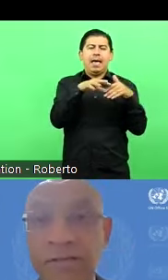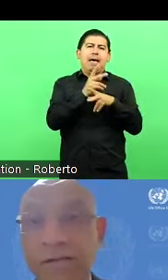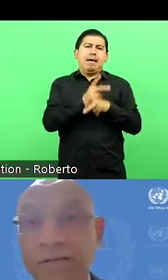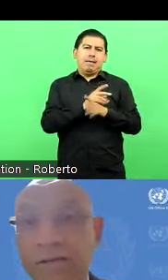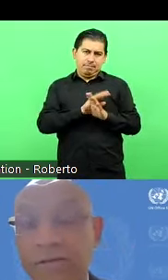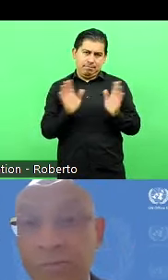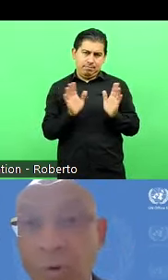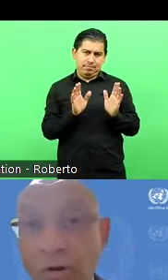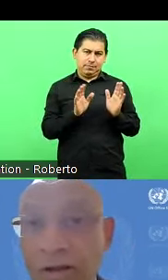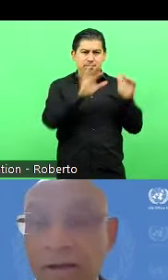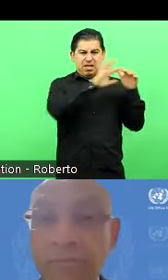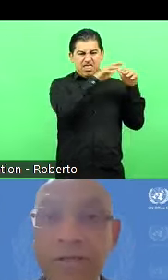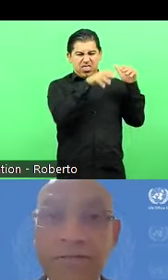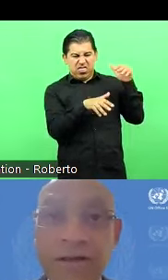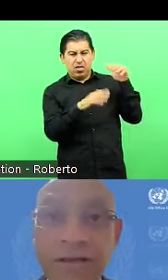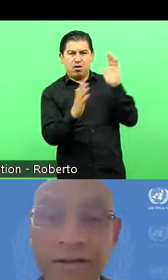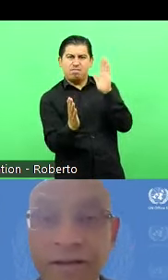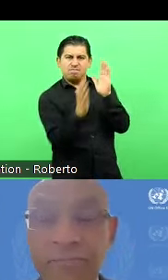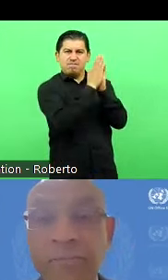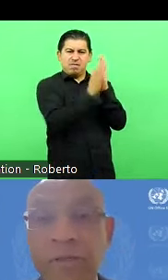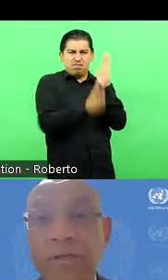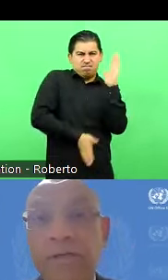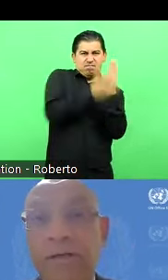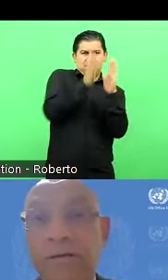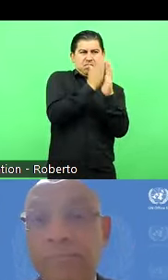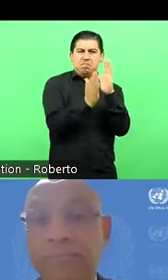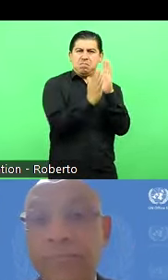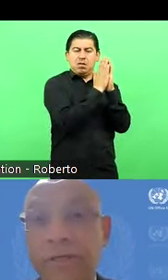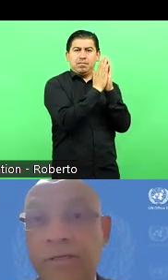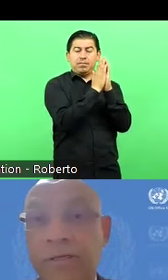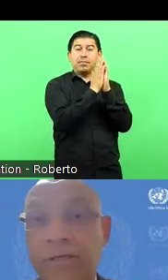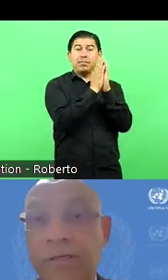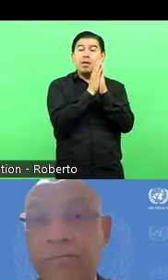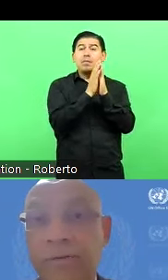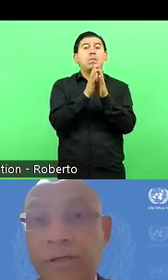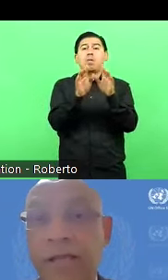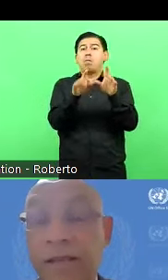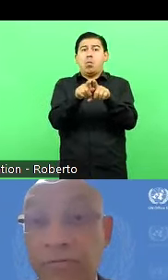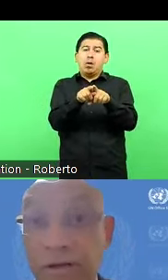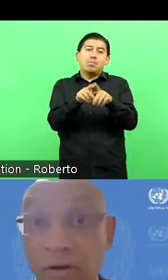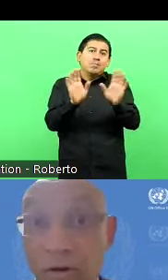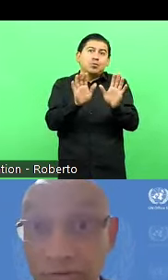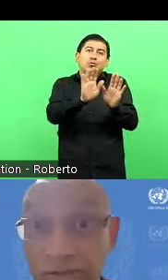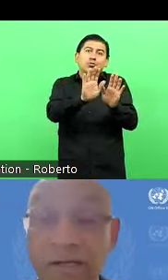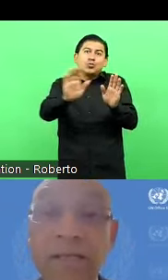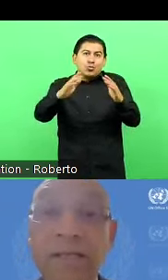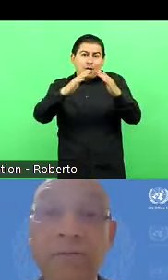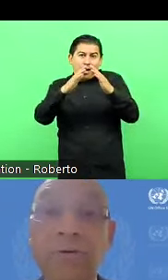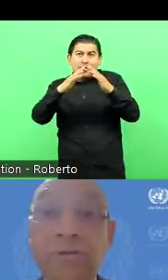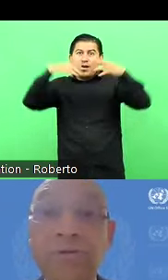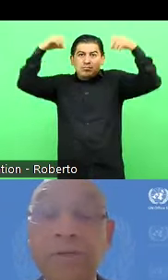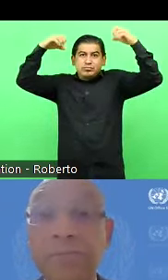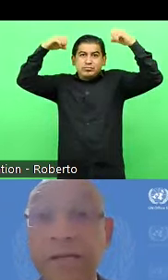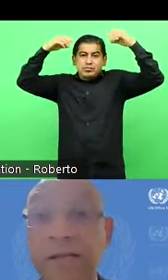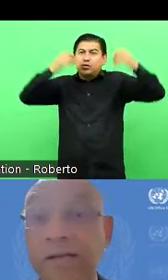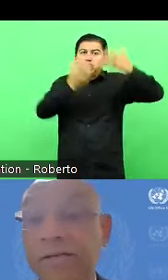is a smoke alarm, there is a fire alarm. Um, uh, if you're in an office building, there would also